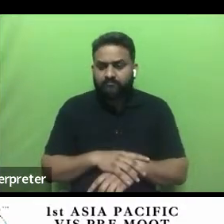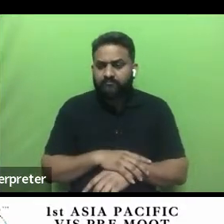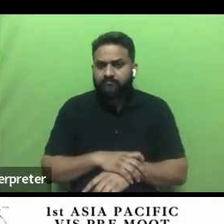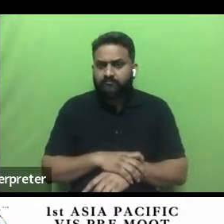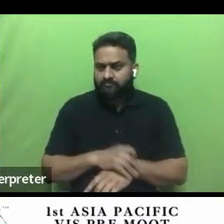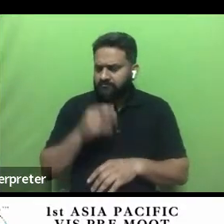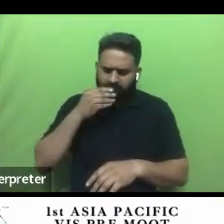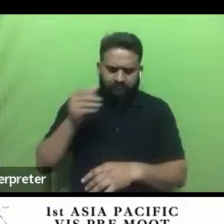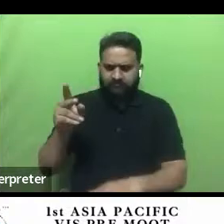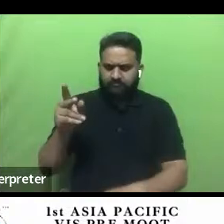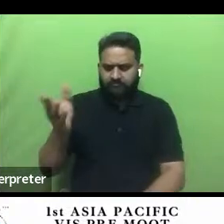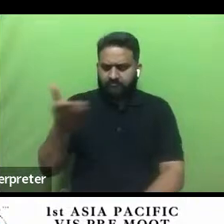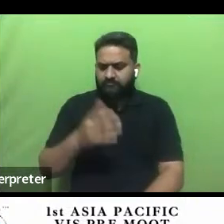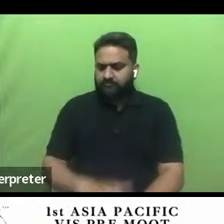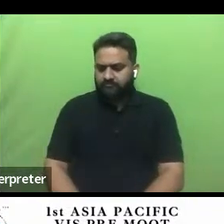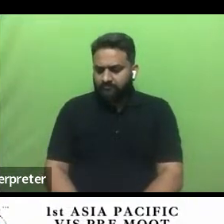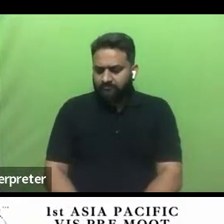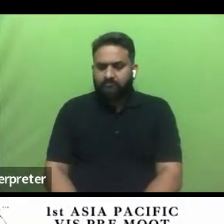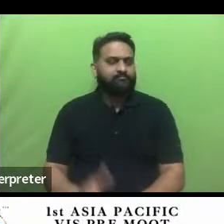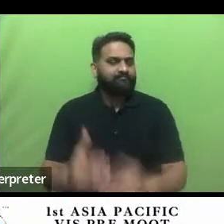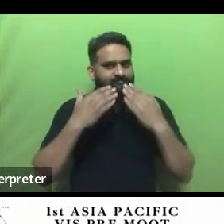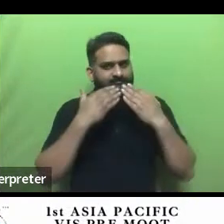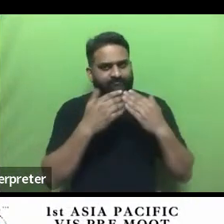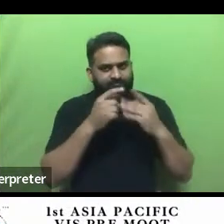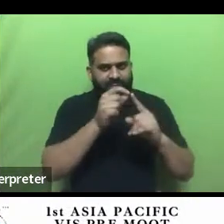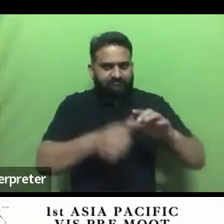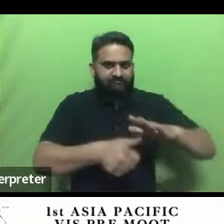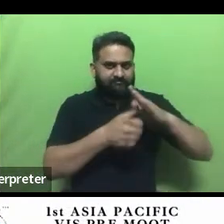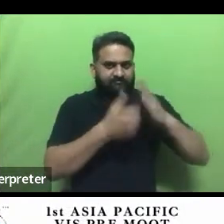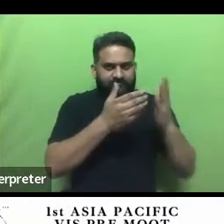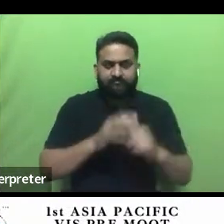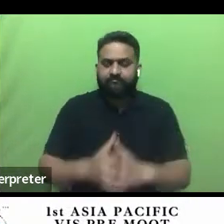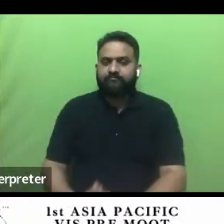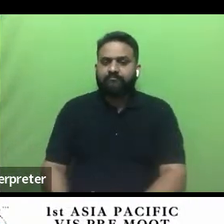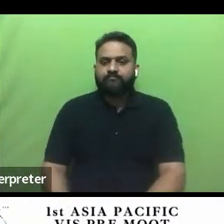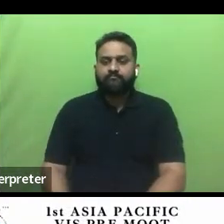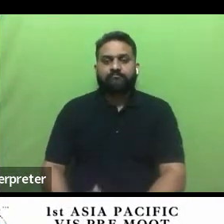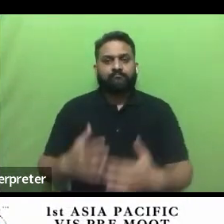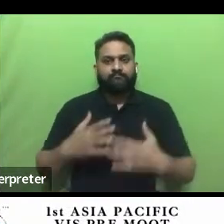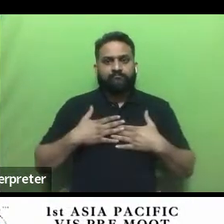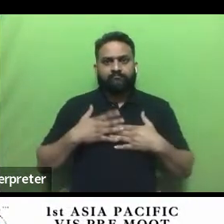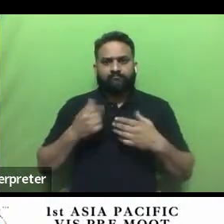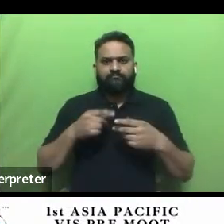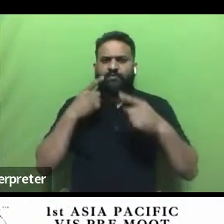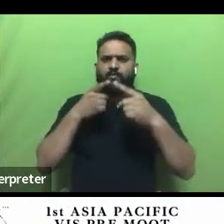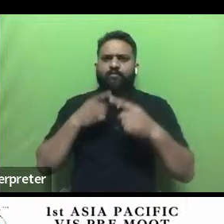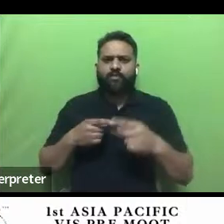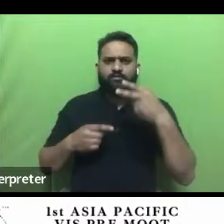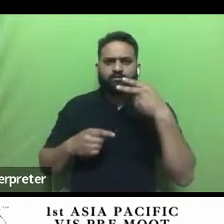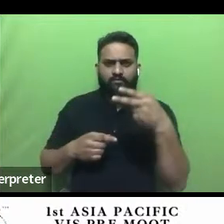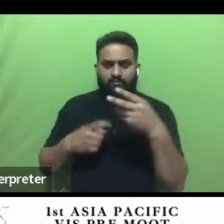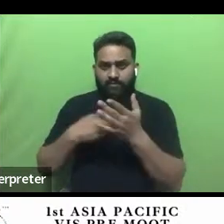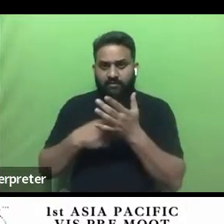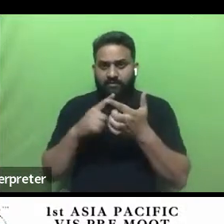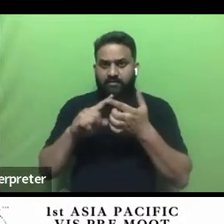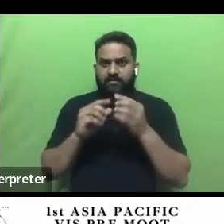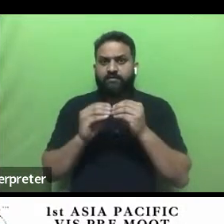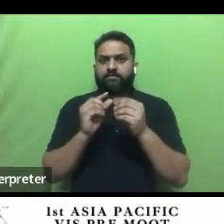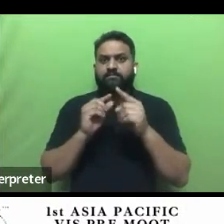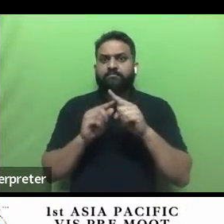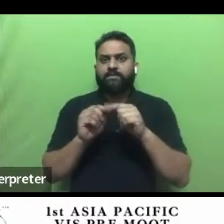Please. Thank you, Madam President. We have 2 points of rebuttal with respect to the